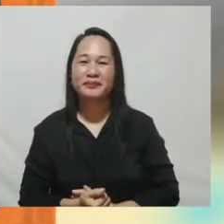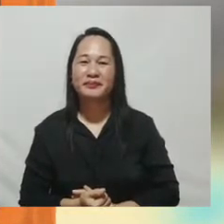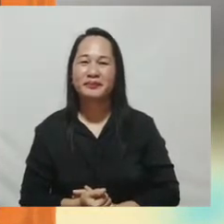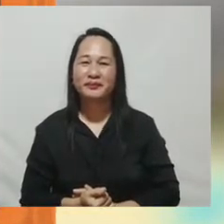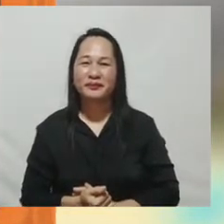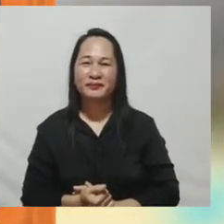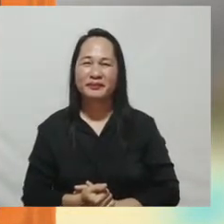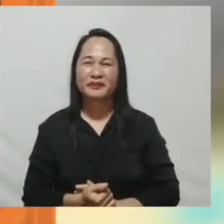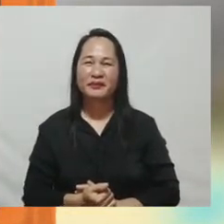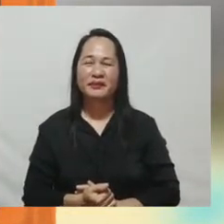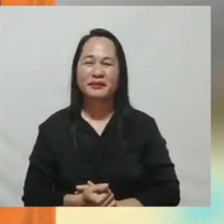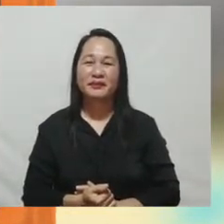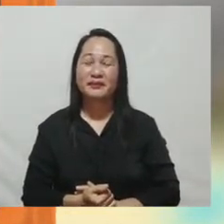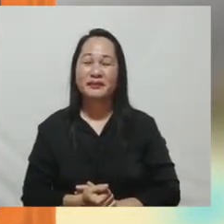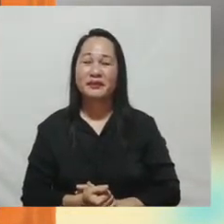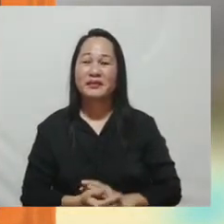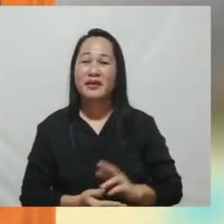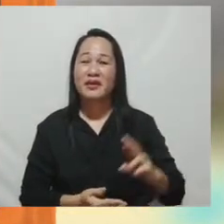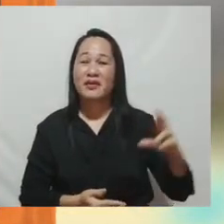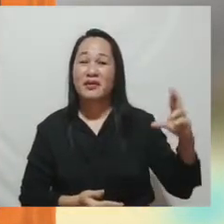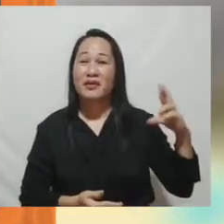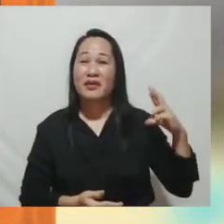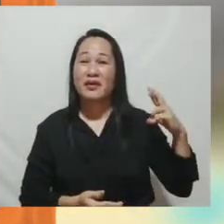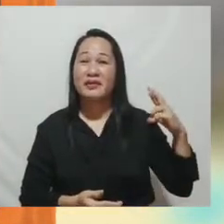Right is correct.